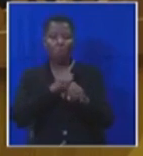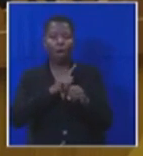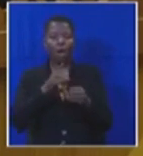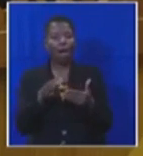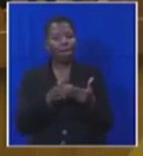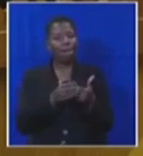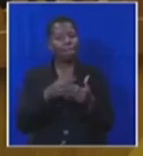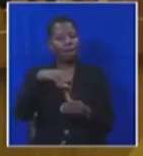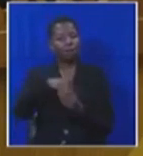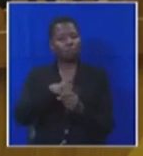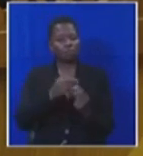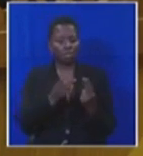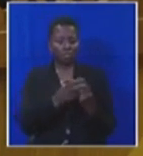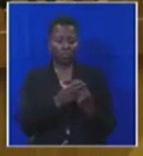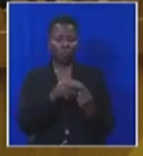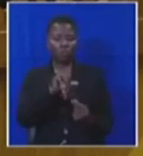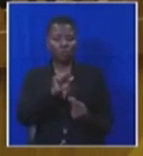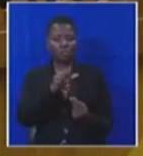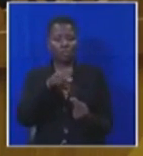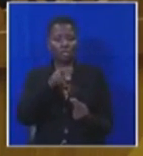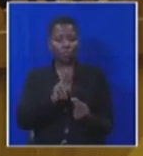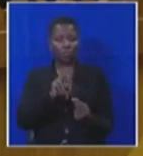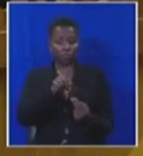and SADTU is an alliance partner of the ANC.